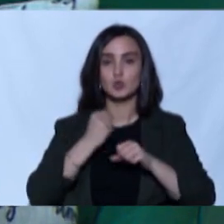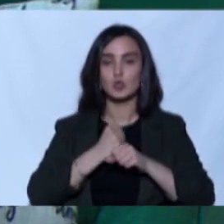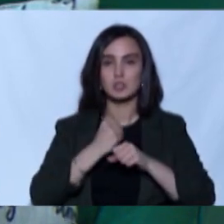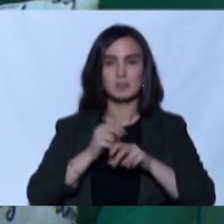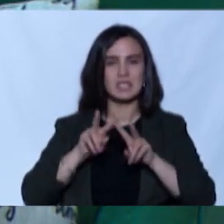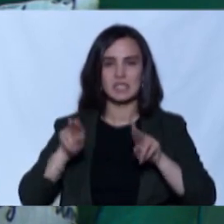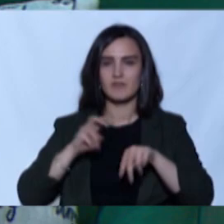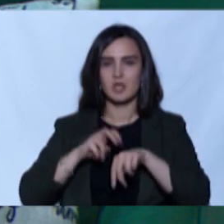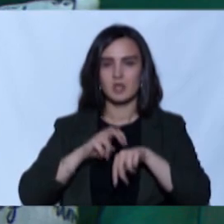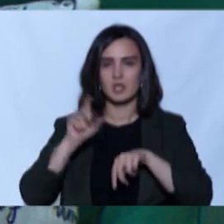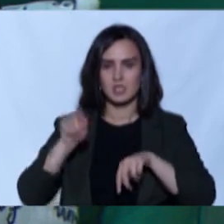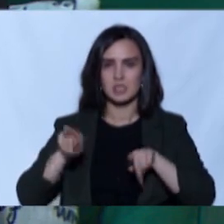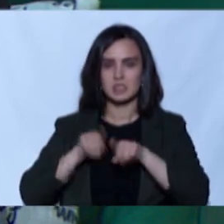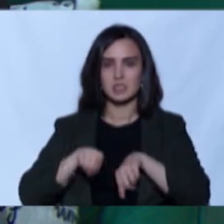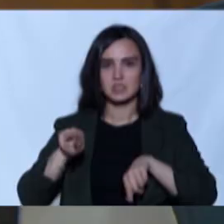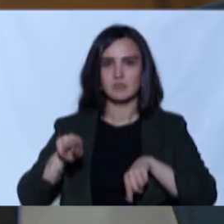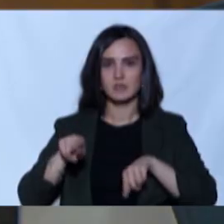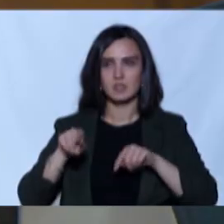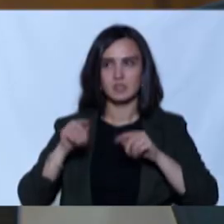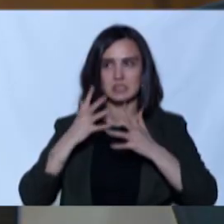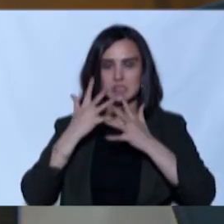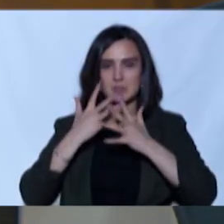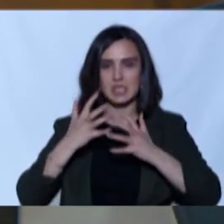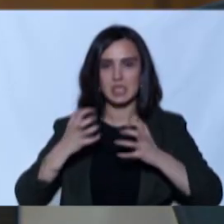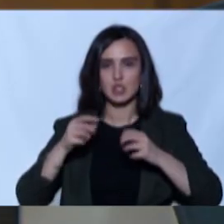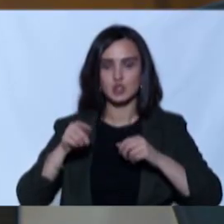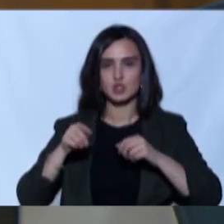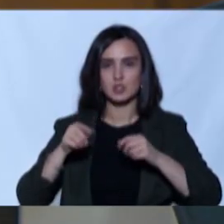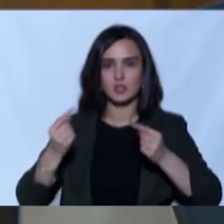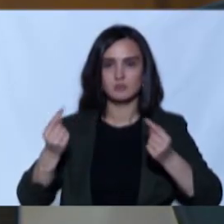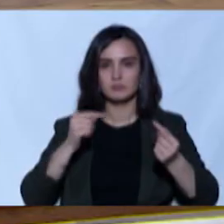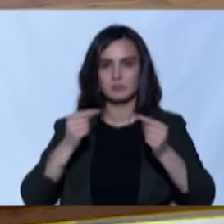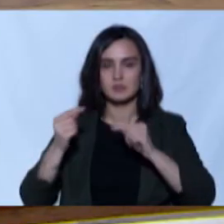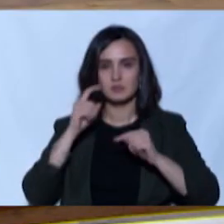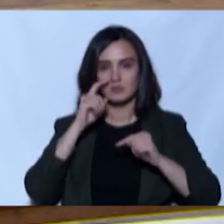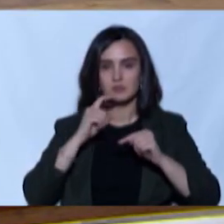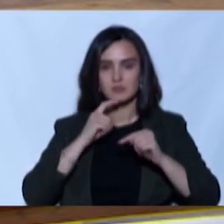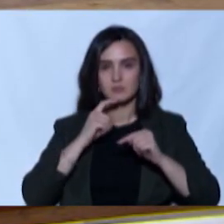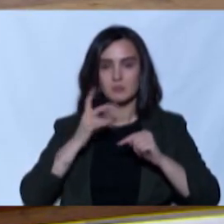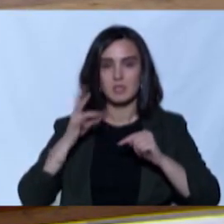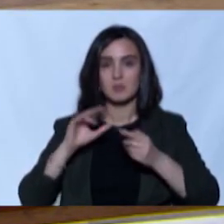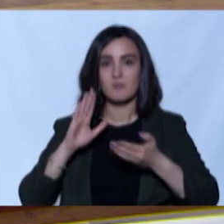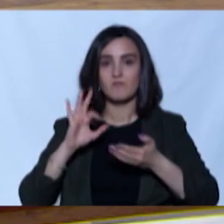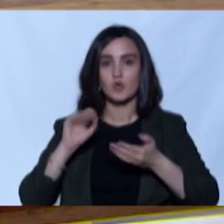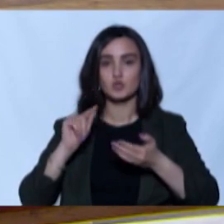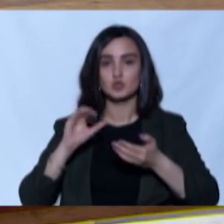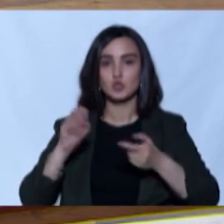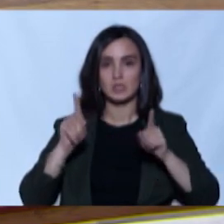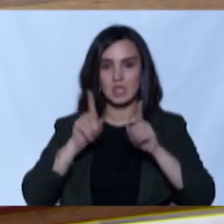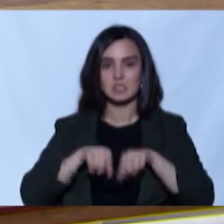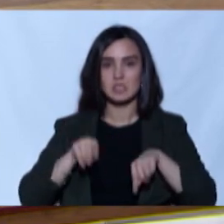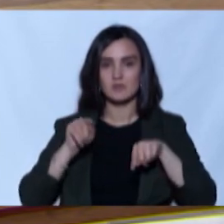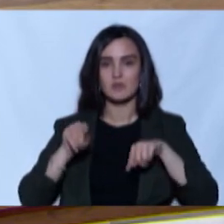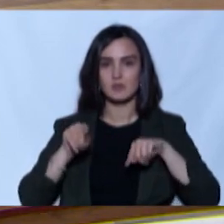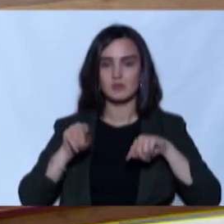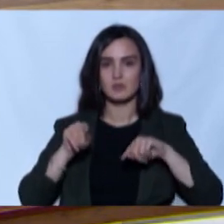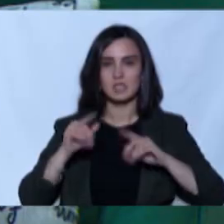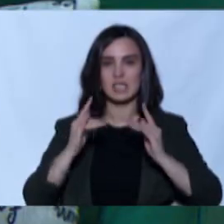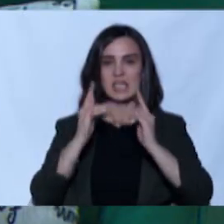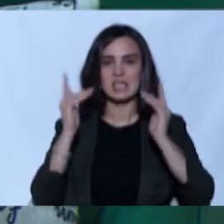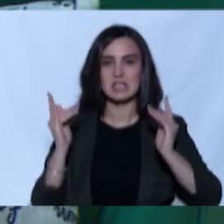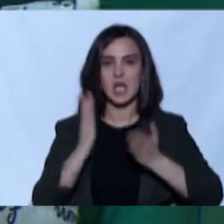John Watson. He's also kept in the dark by Sherlock Holmes. But John Watson is also the bridge